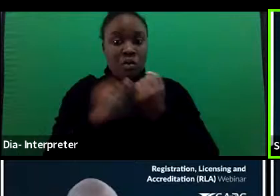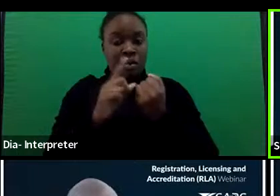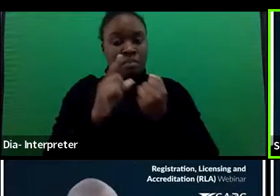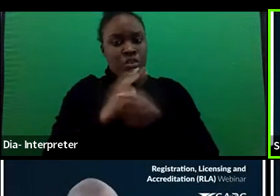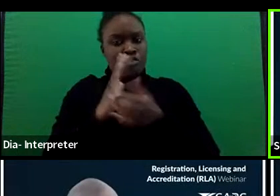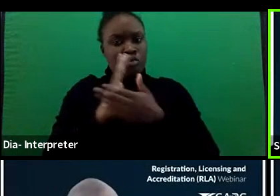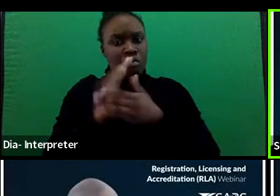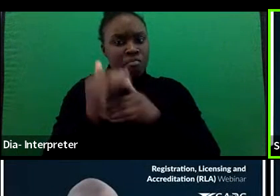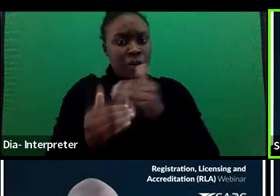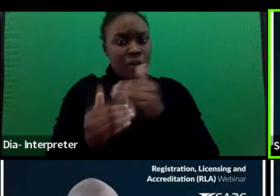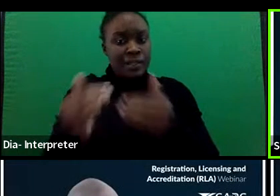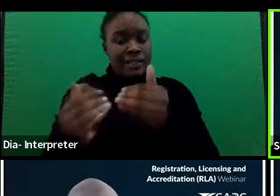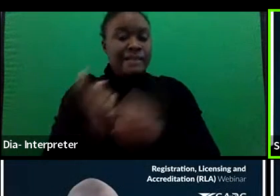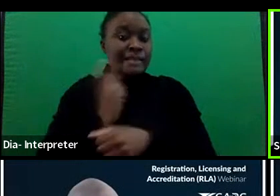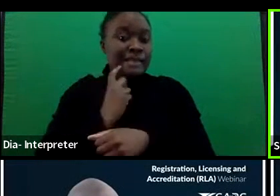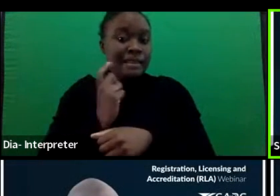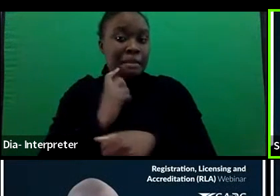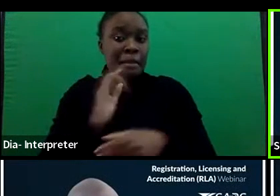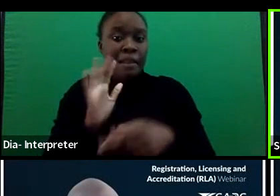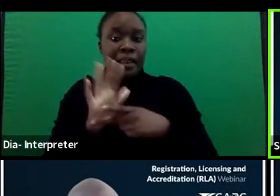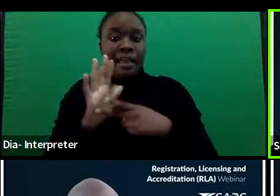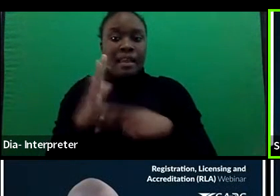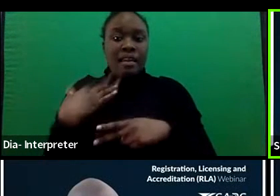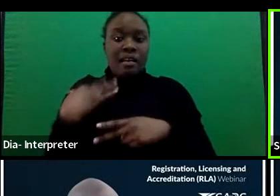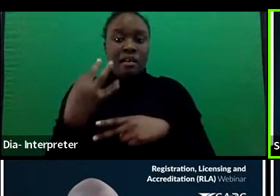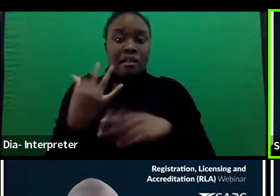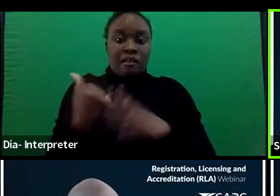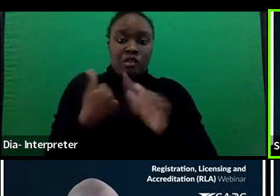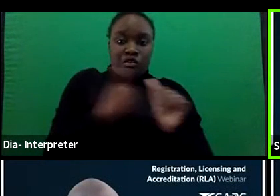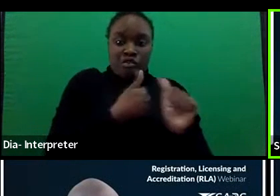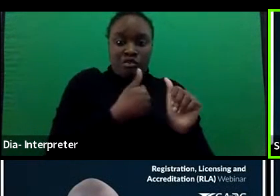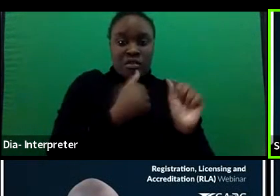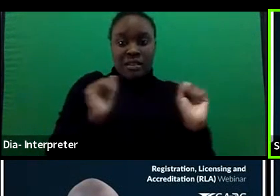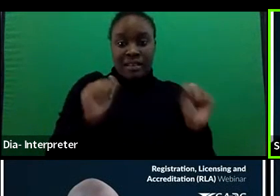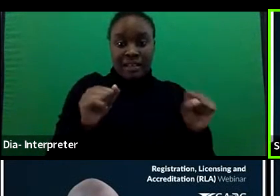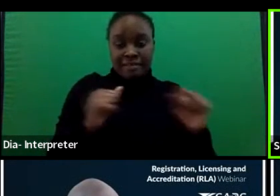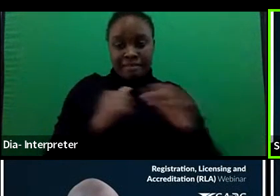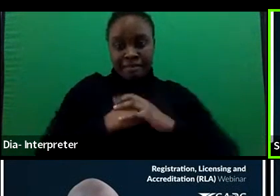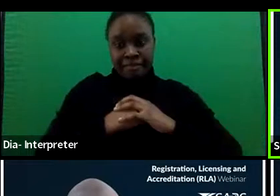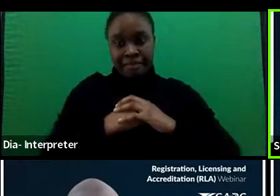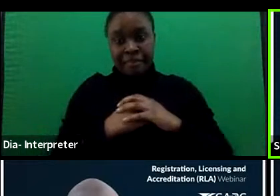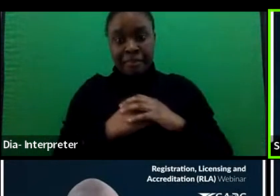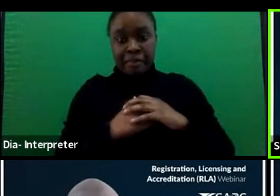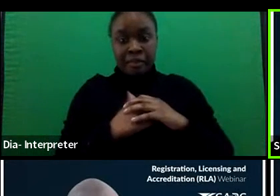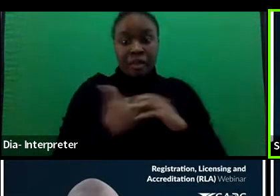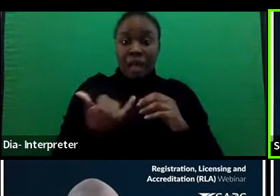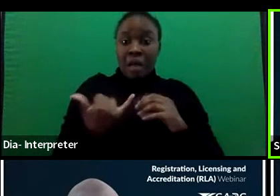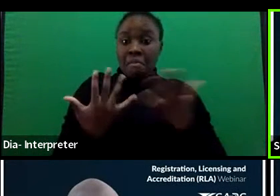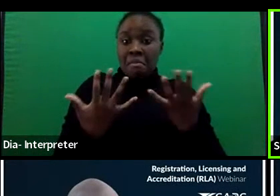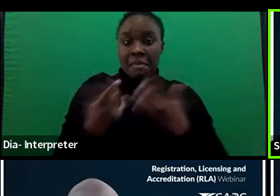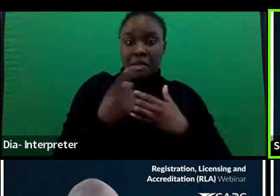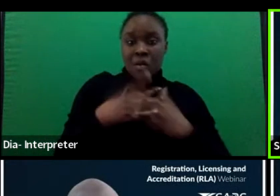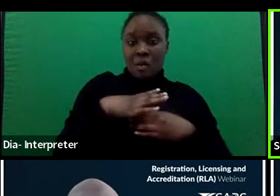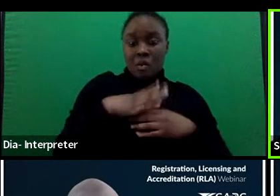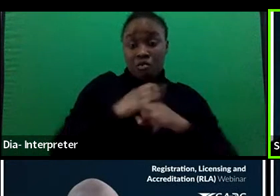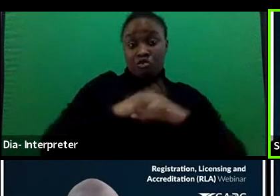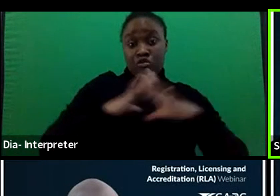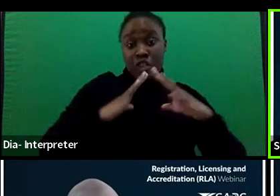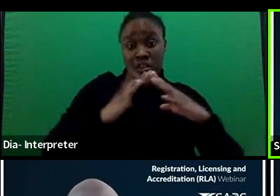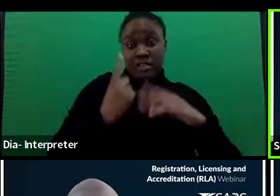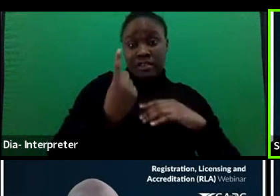simple and compliance voluntarily as well. It will follow as that. So for one to, let me start with the first